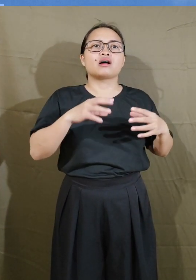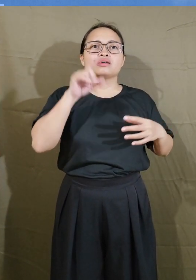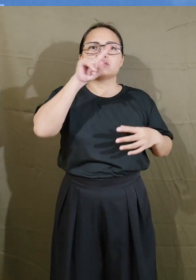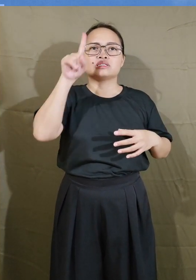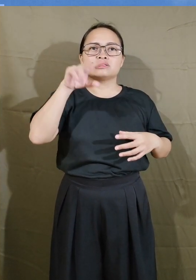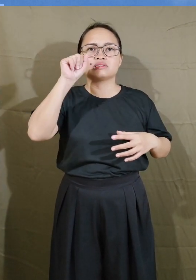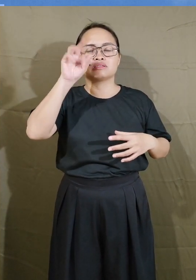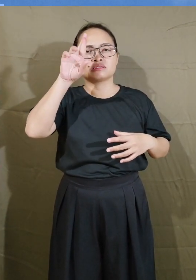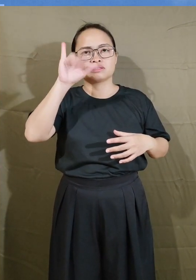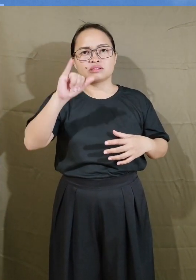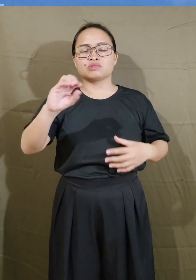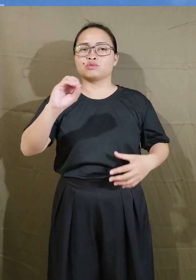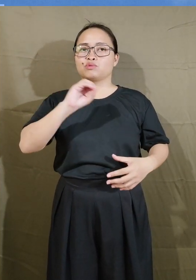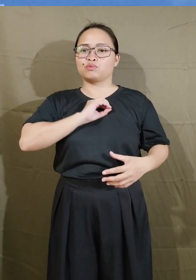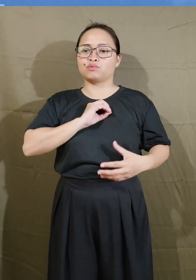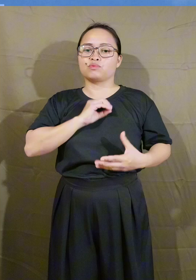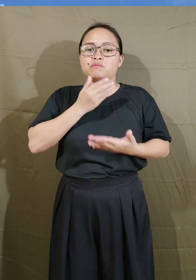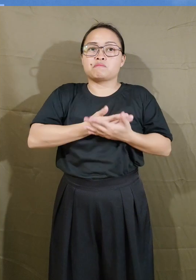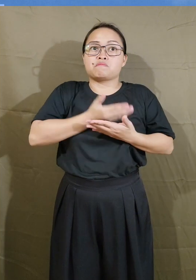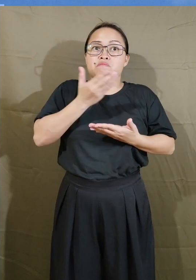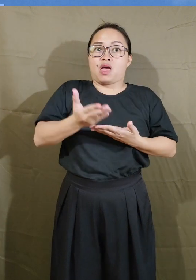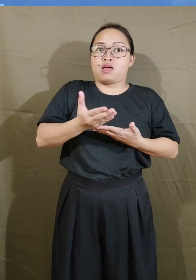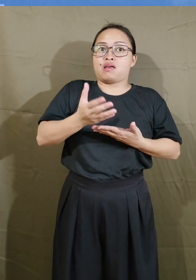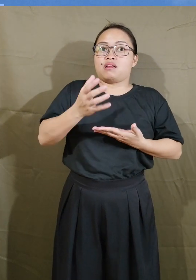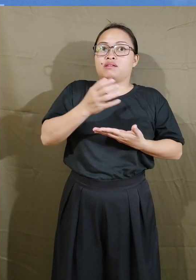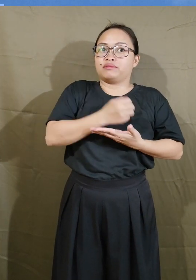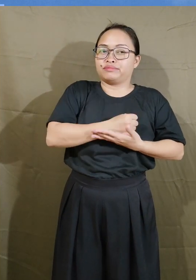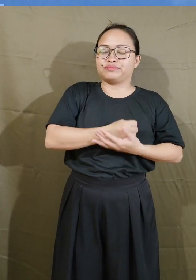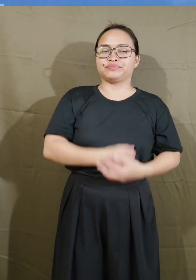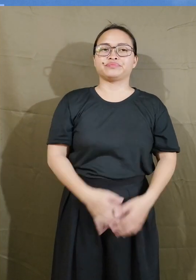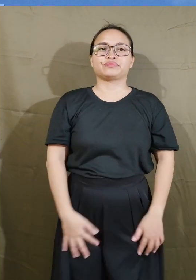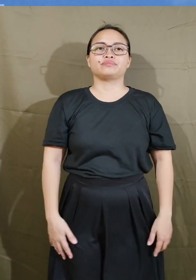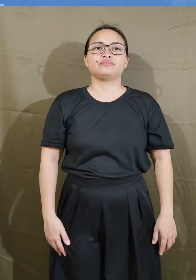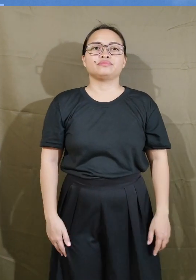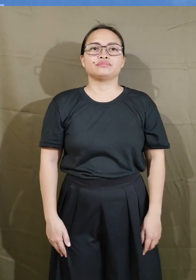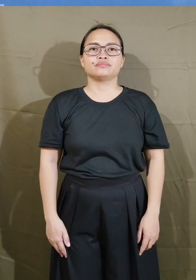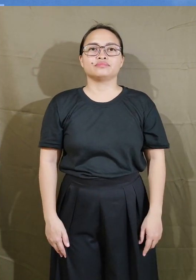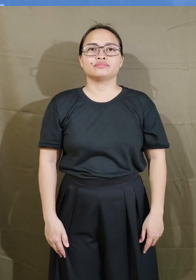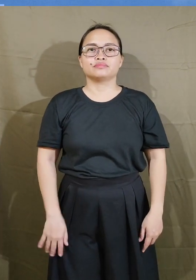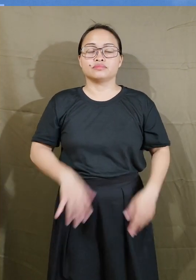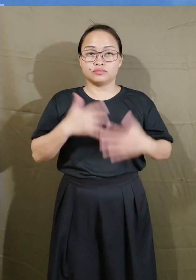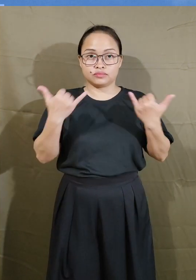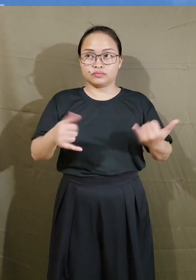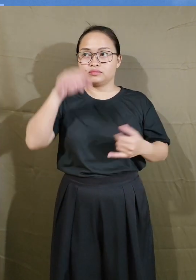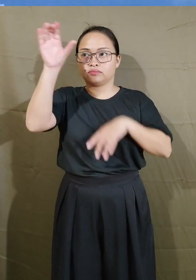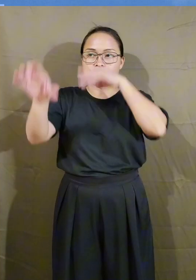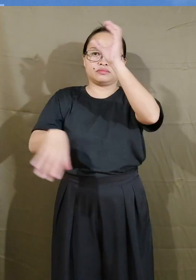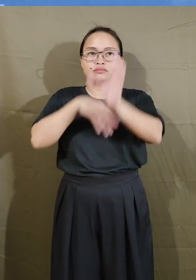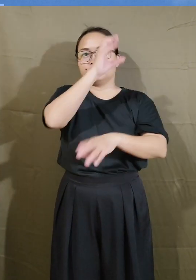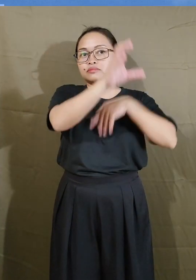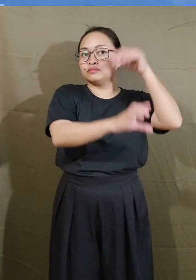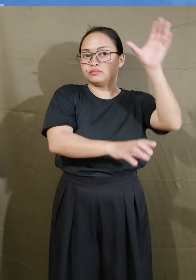Now we have different colors of necklaces to represent the place value of digits.